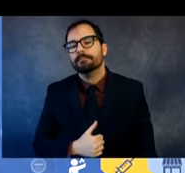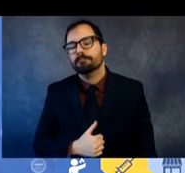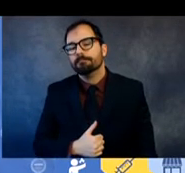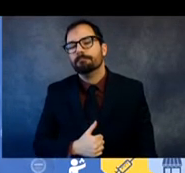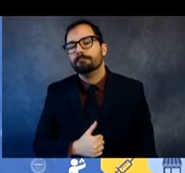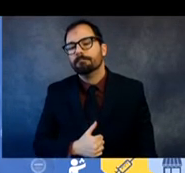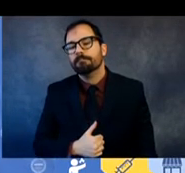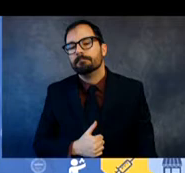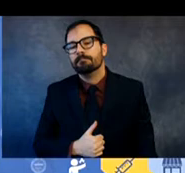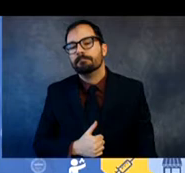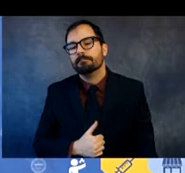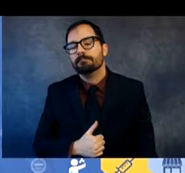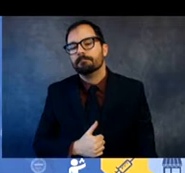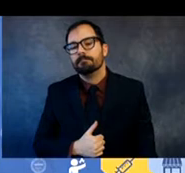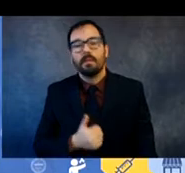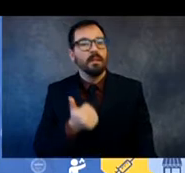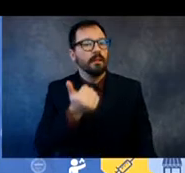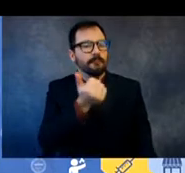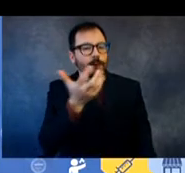a few extra